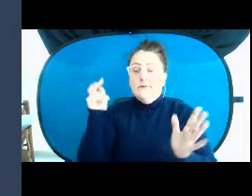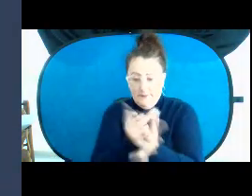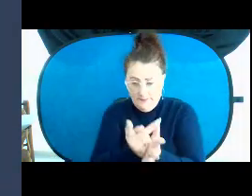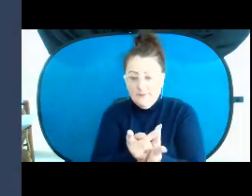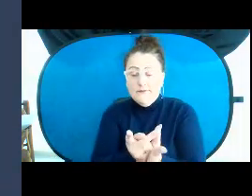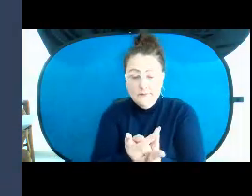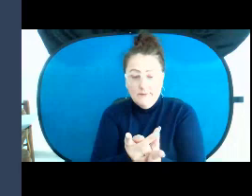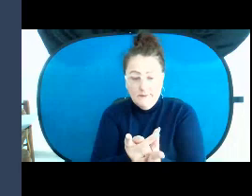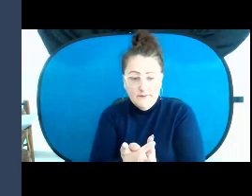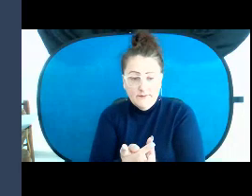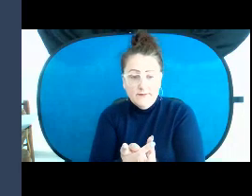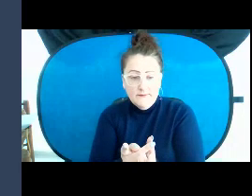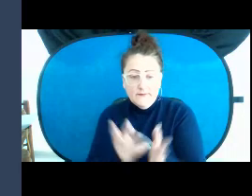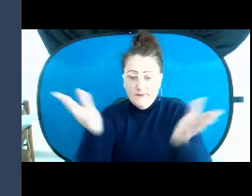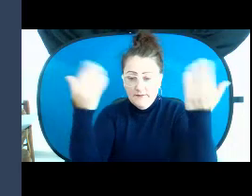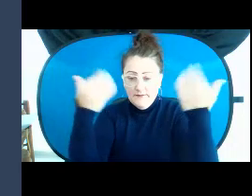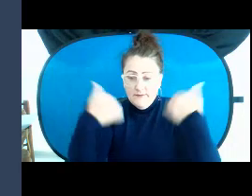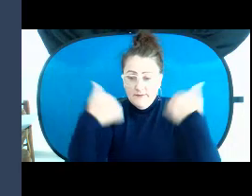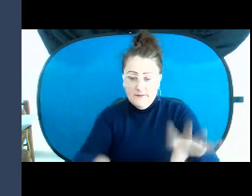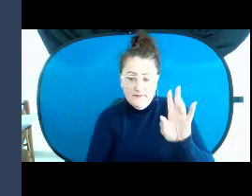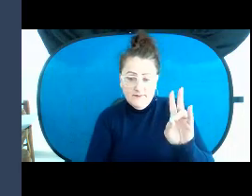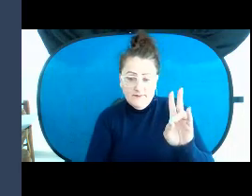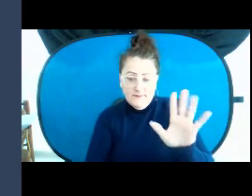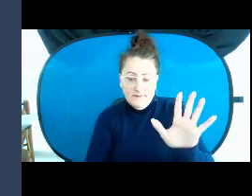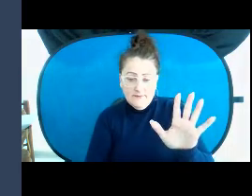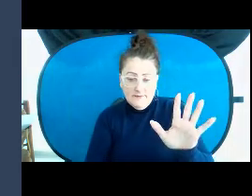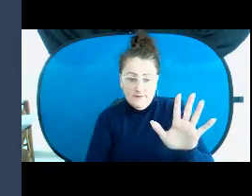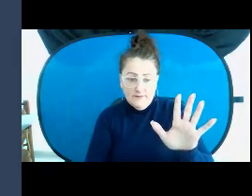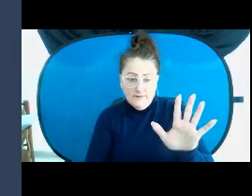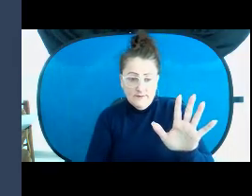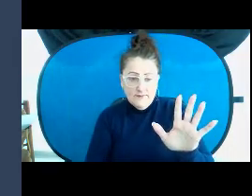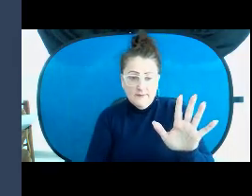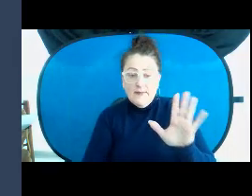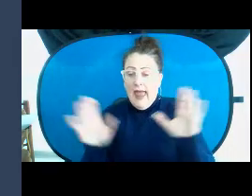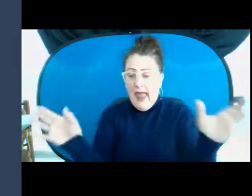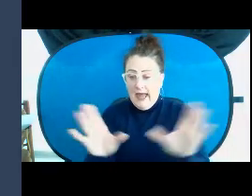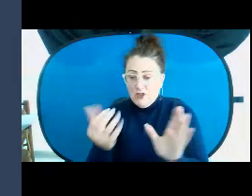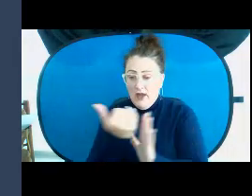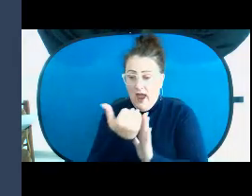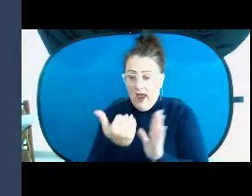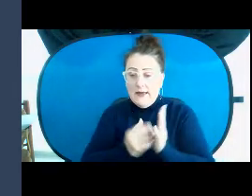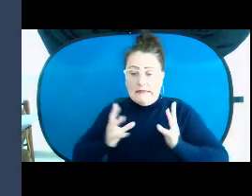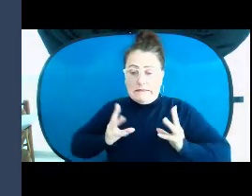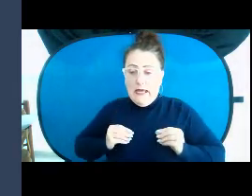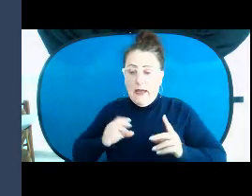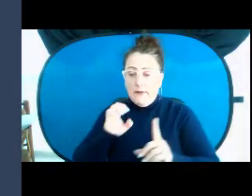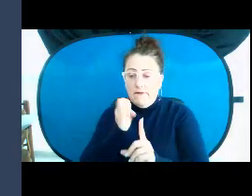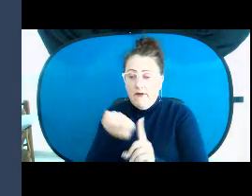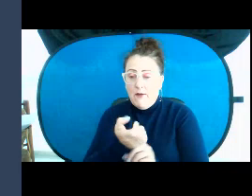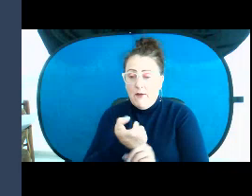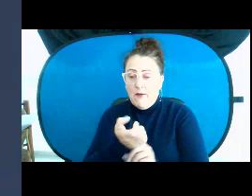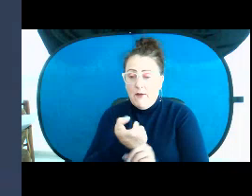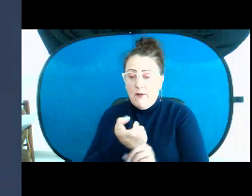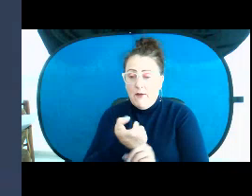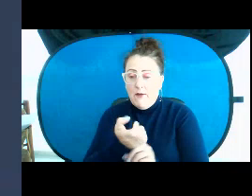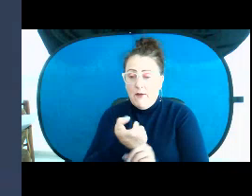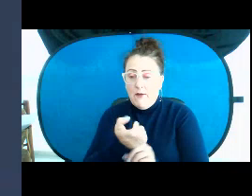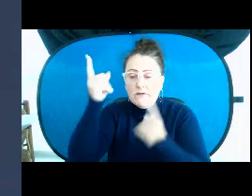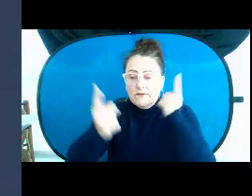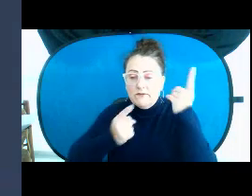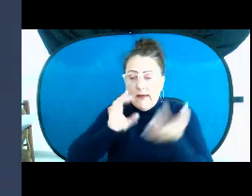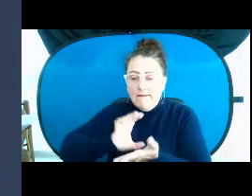approved. Item 75, Cherry. Tab 75 is an action item to accept the environmental document and approve future consideration of